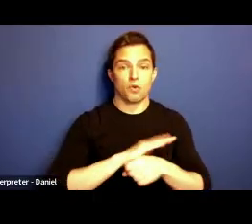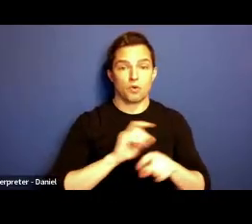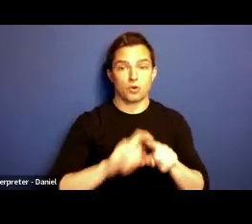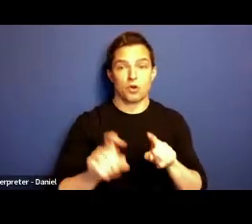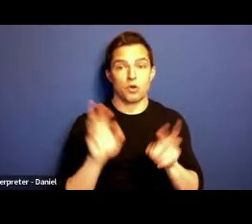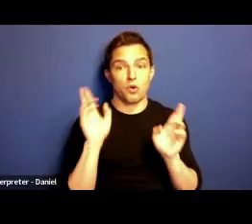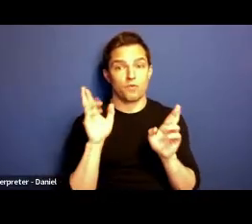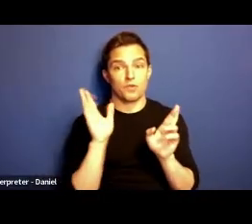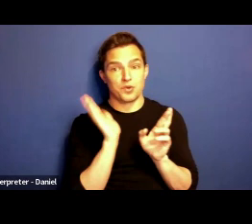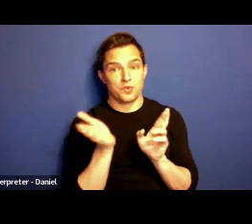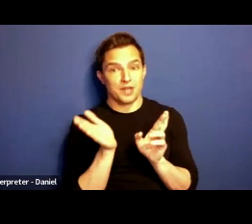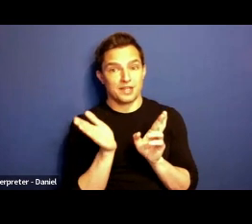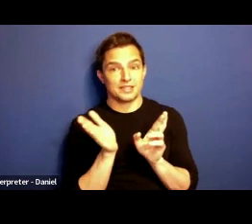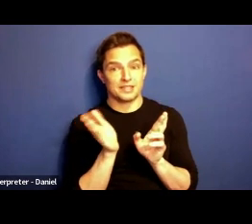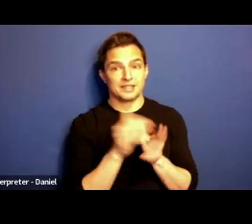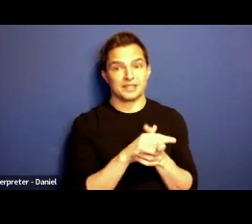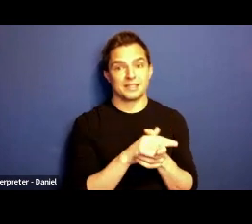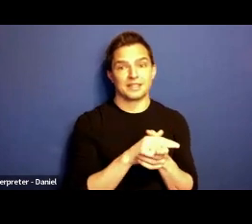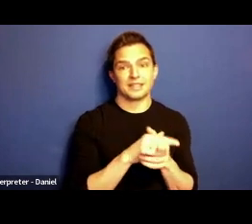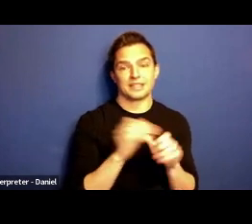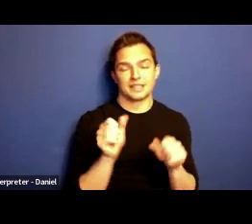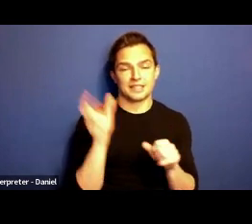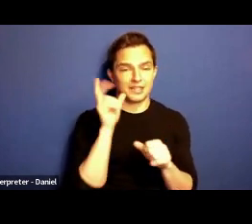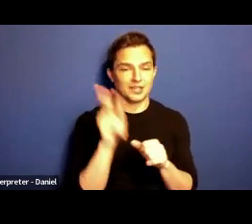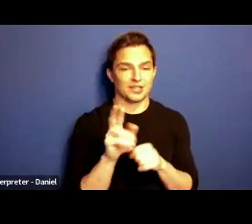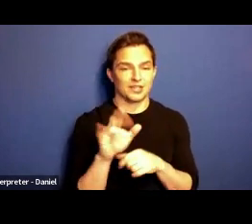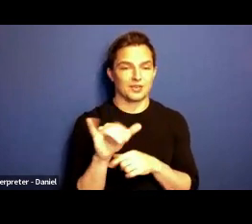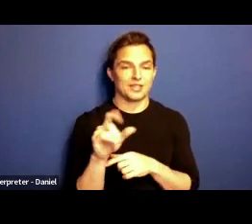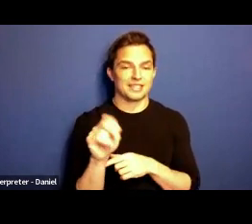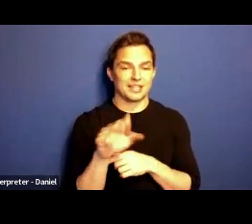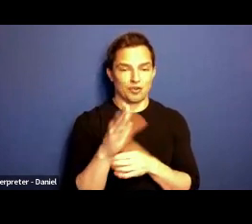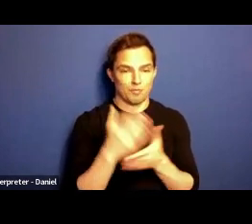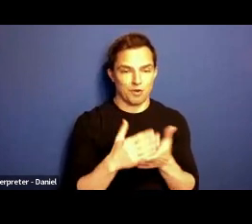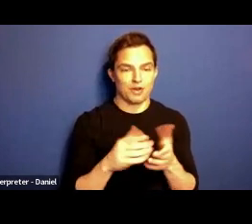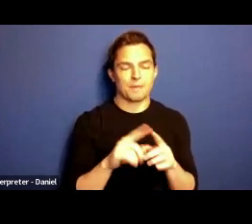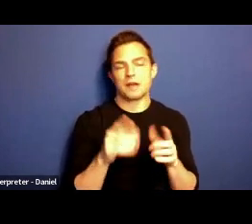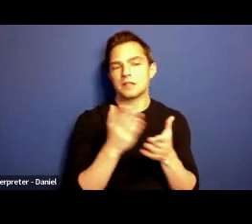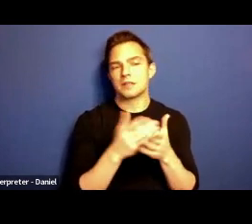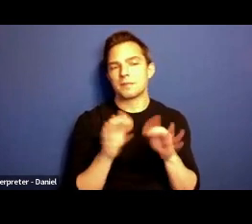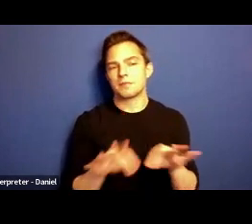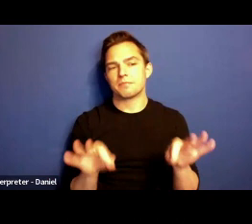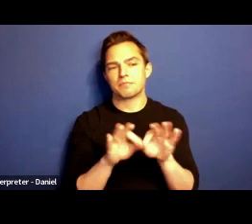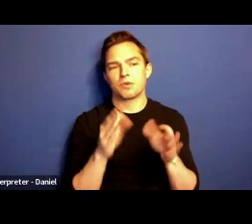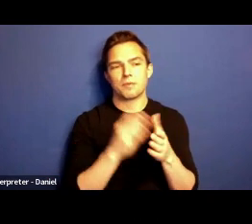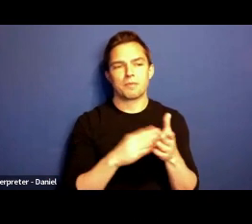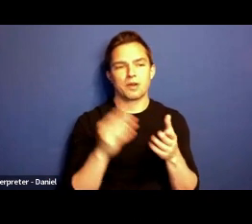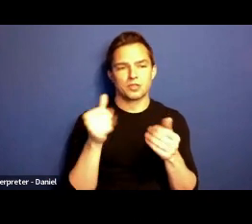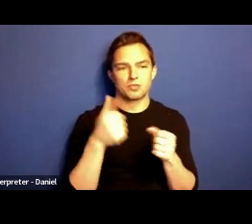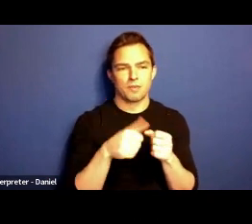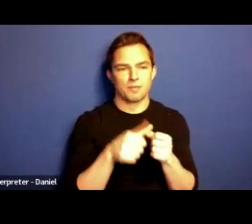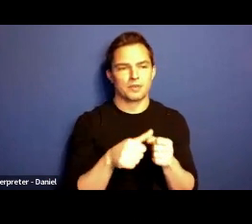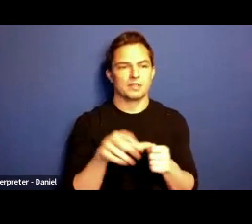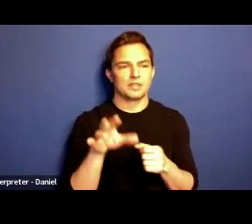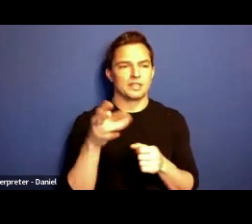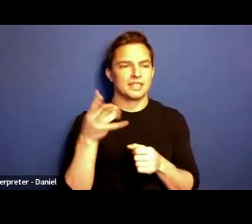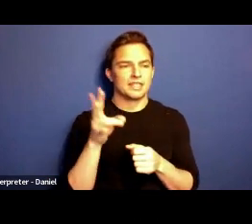hope you will in order to hear Kristen's part, some of the key take-homes, there was a 17% increase in overall mental health beds